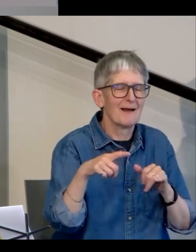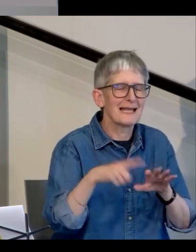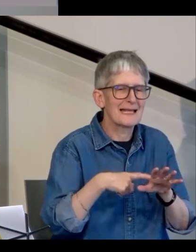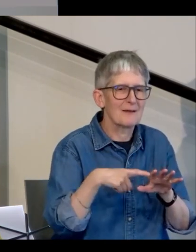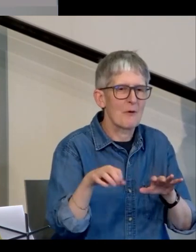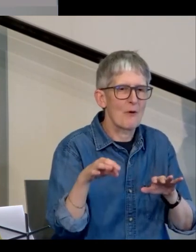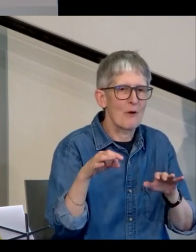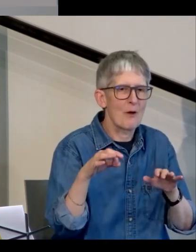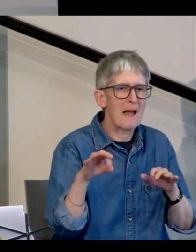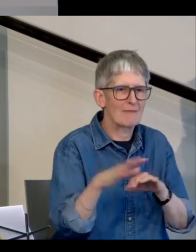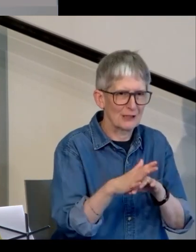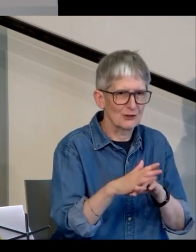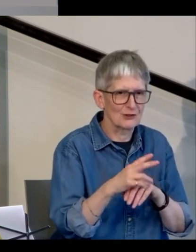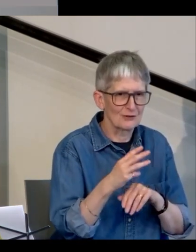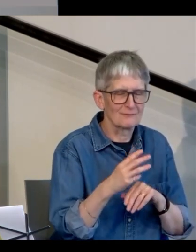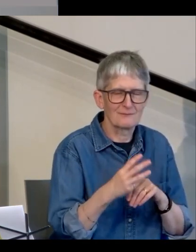Thank you.